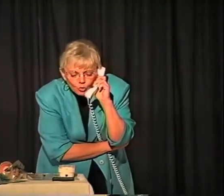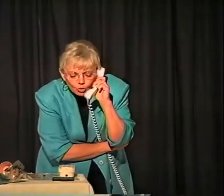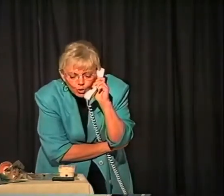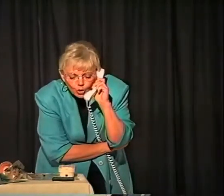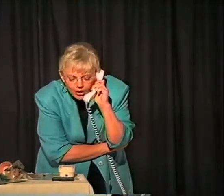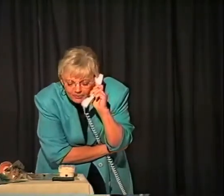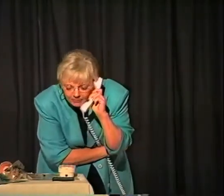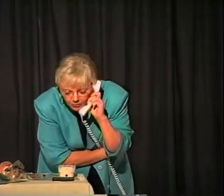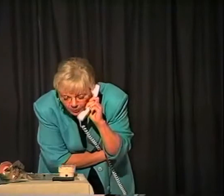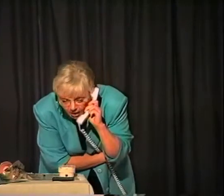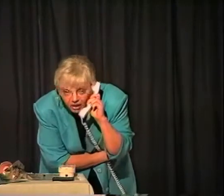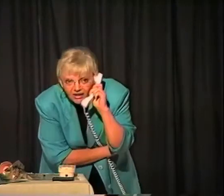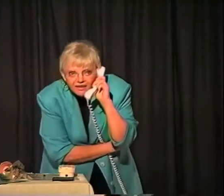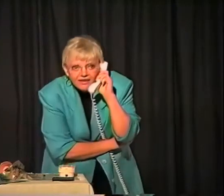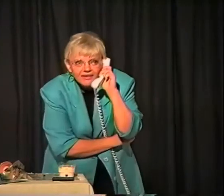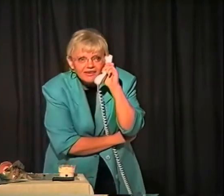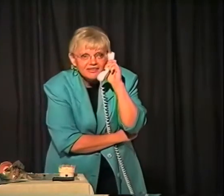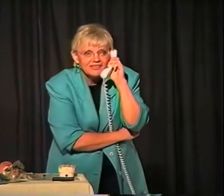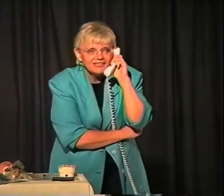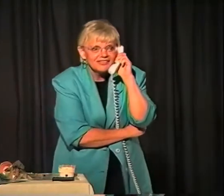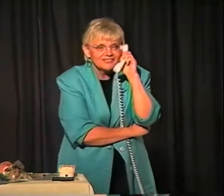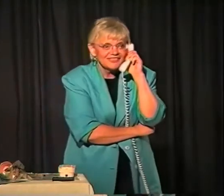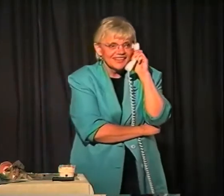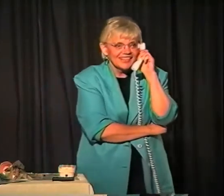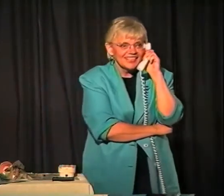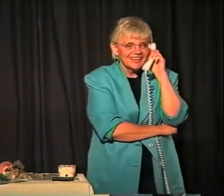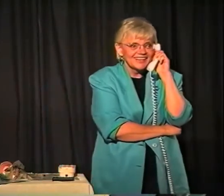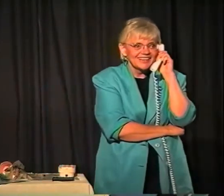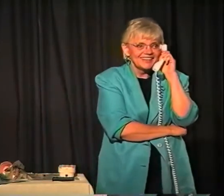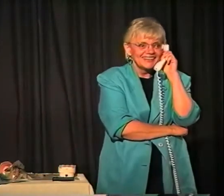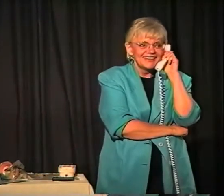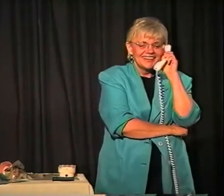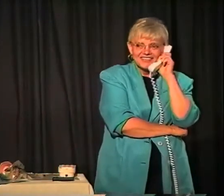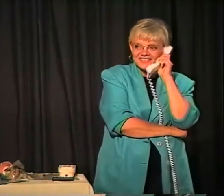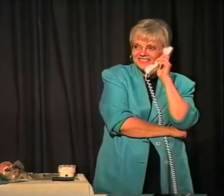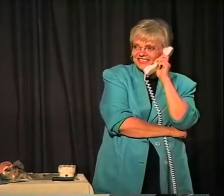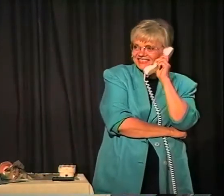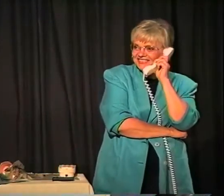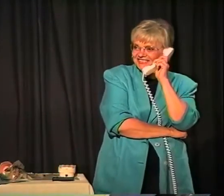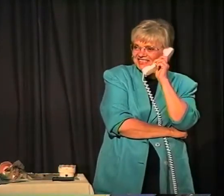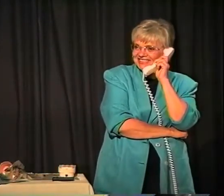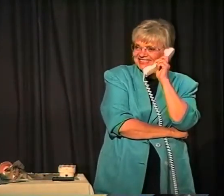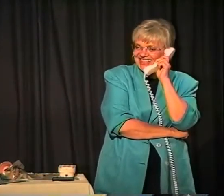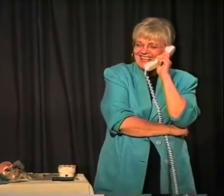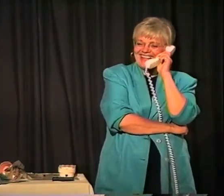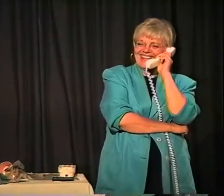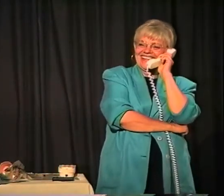Okay, all right, bye-bye. Bye-bye, down, lower, lower. Oh, really?